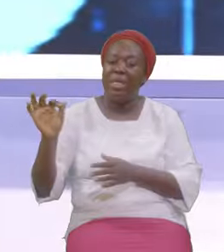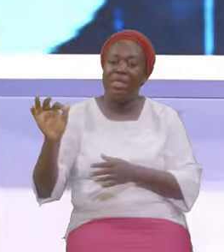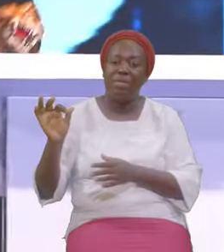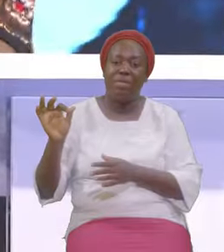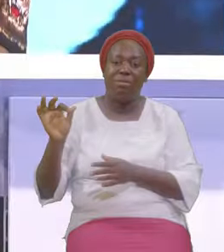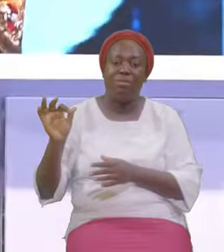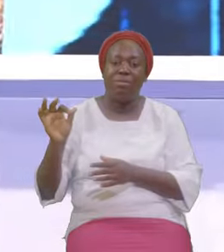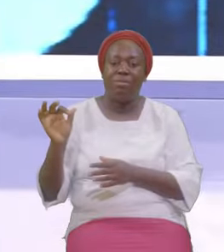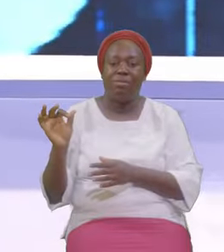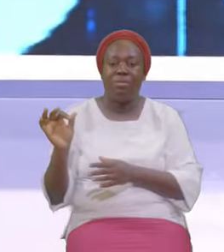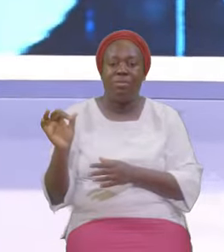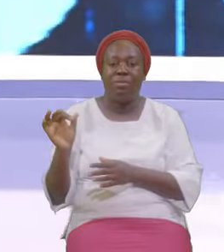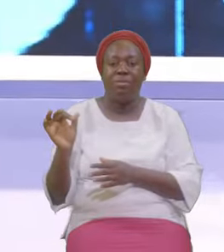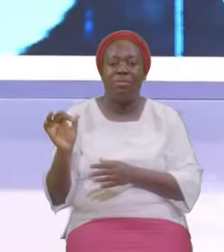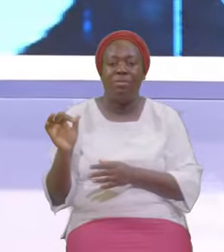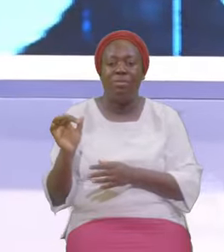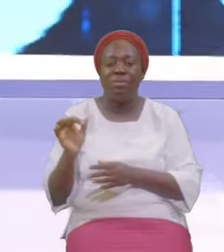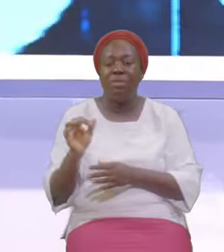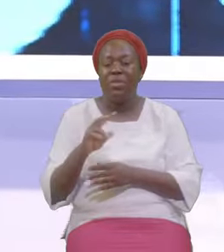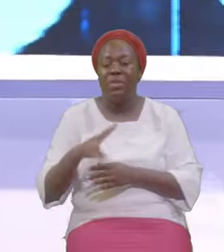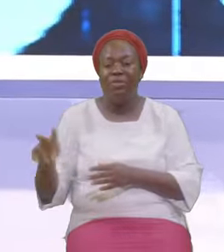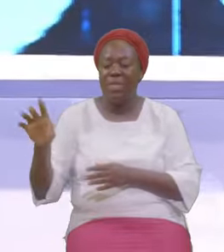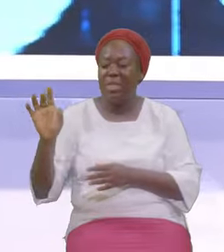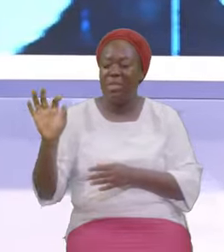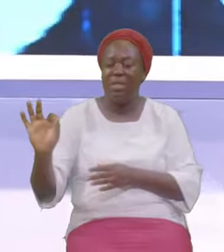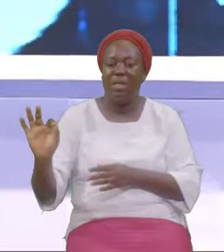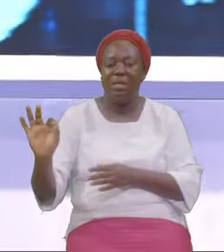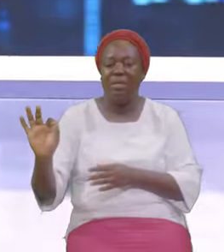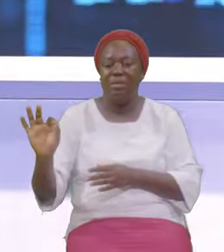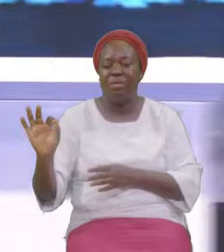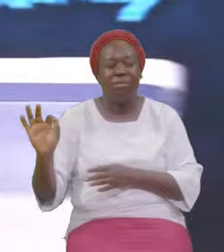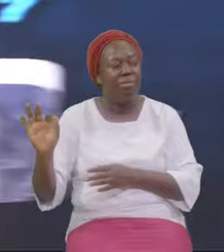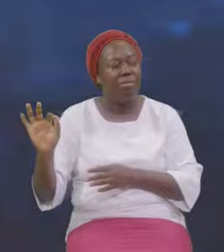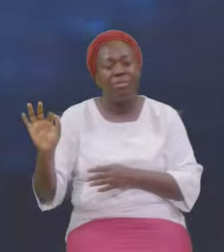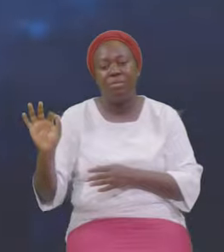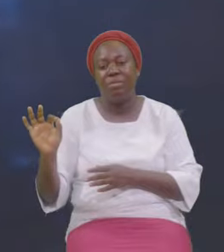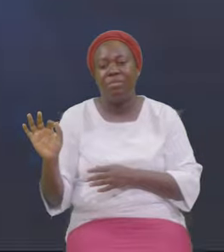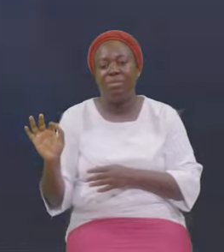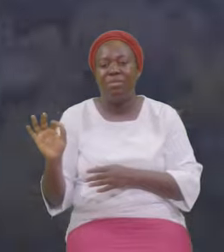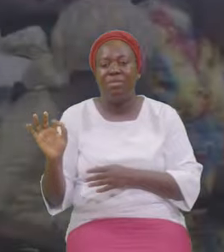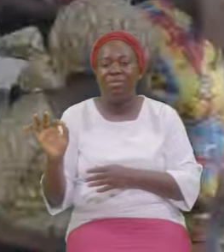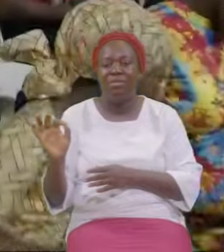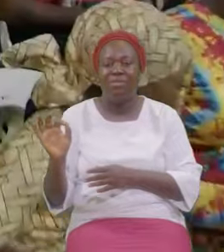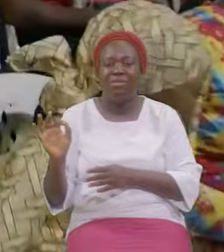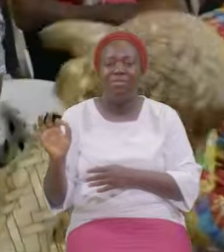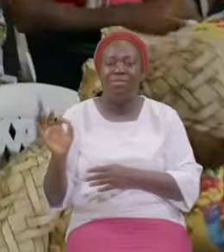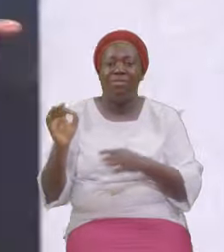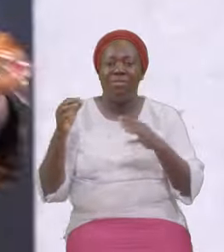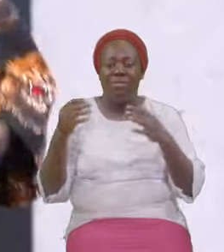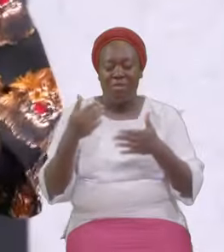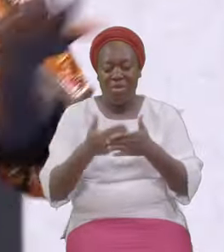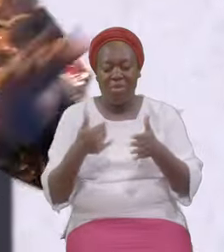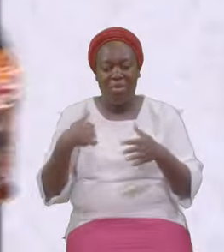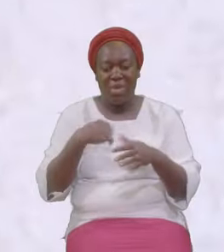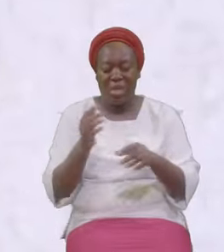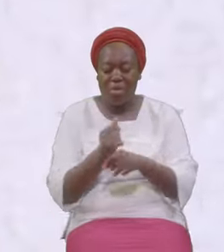Luke chapter 19. I'm reading from verse 9. In Luke chapter 19, verse 9. Now, before we get to verse 9, this man,